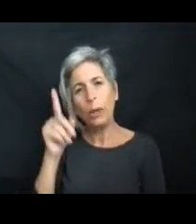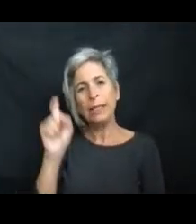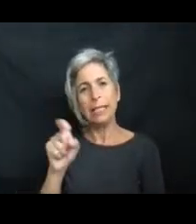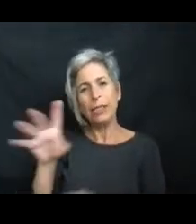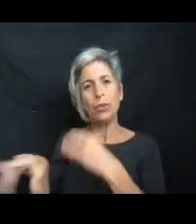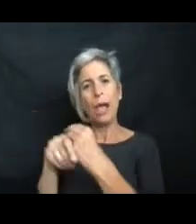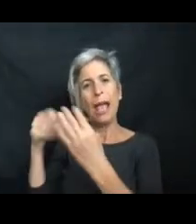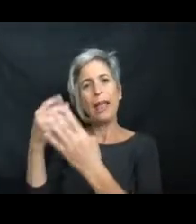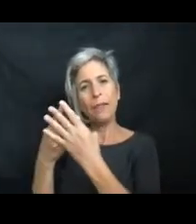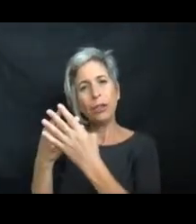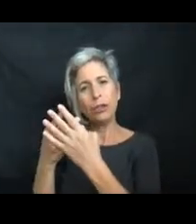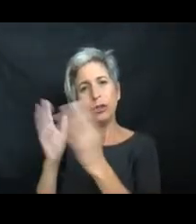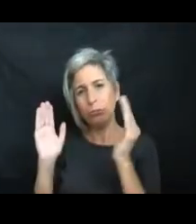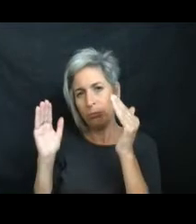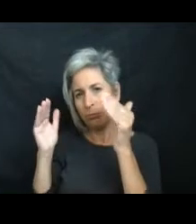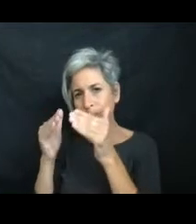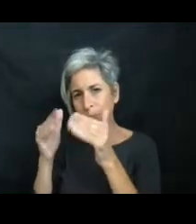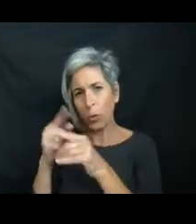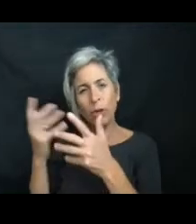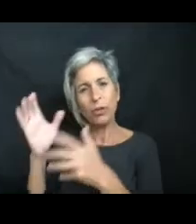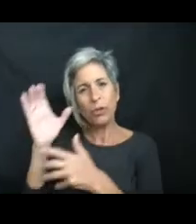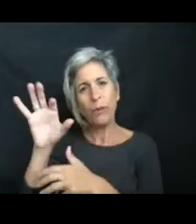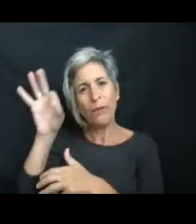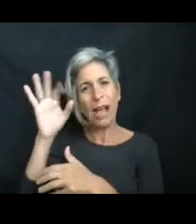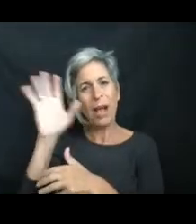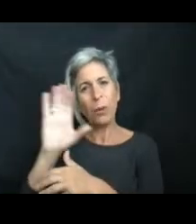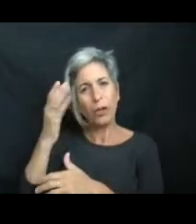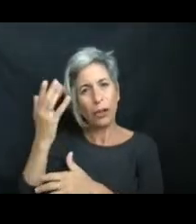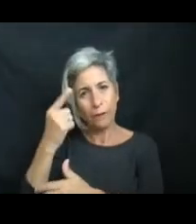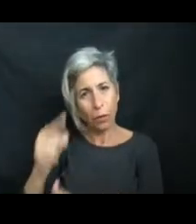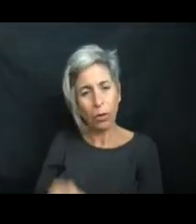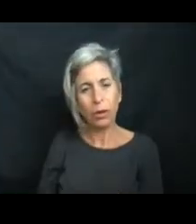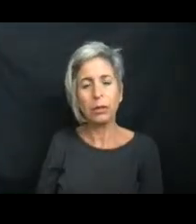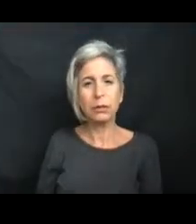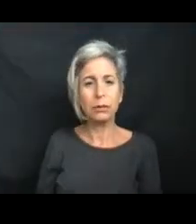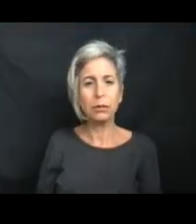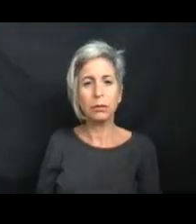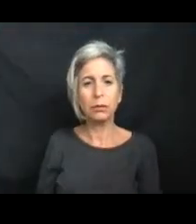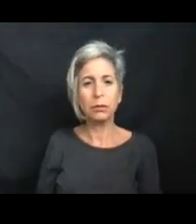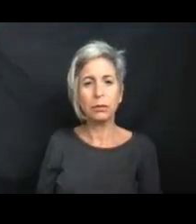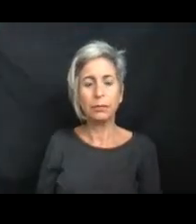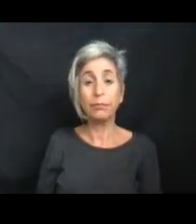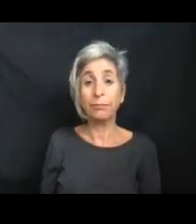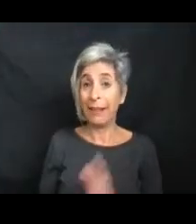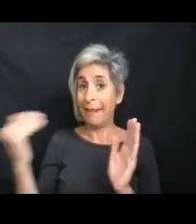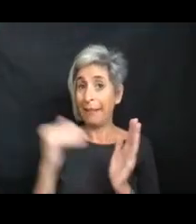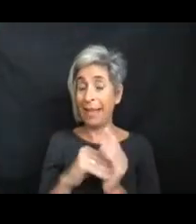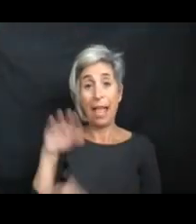for. So from here, you can again select the project by clicking the blue hyperlink that is the